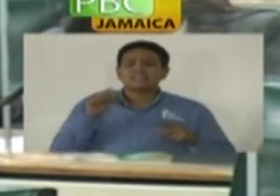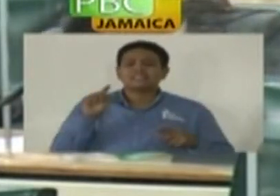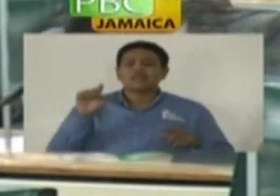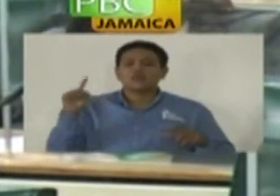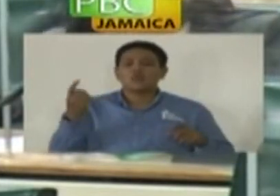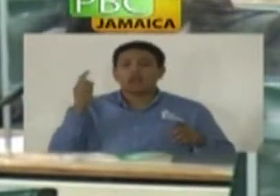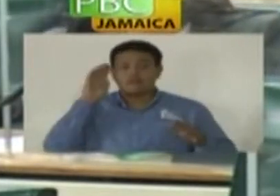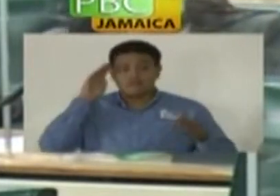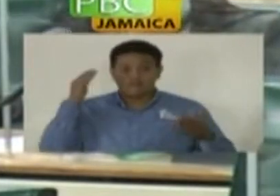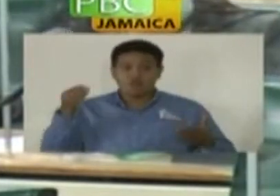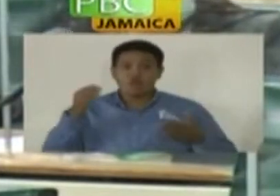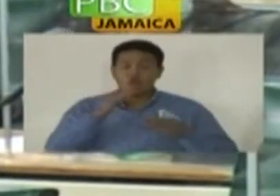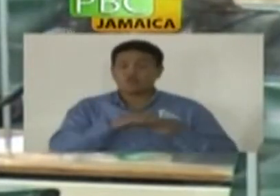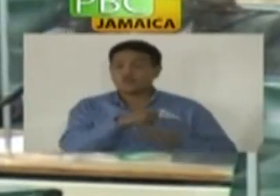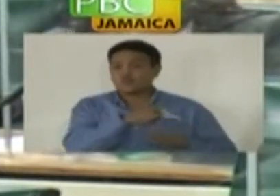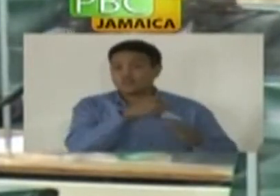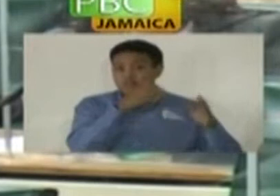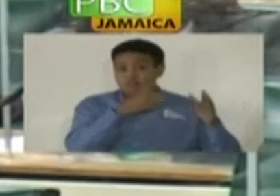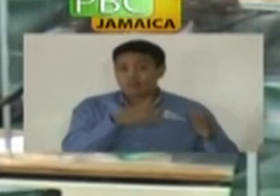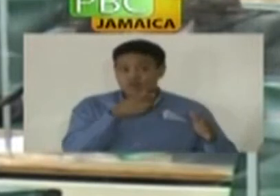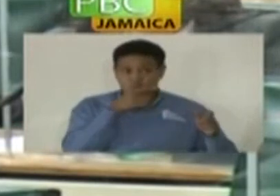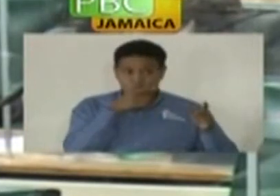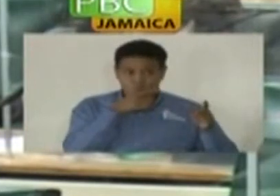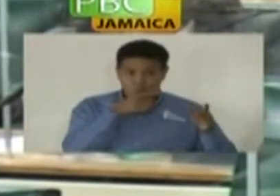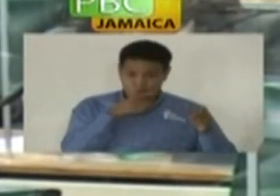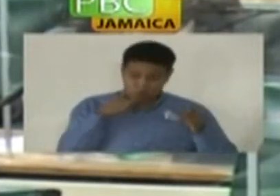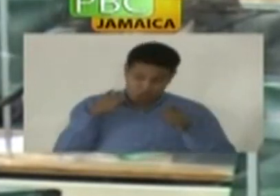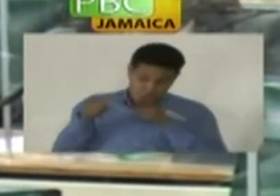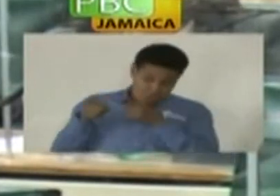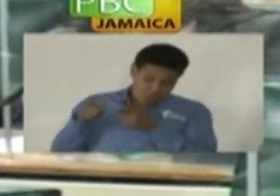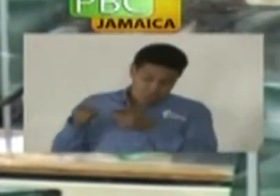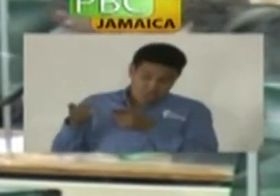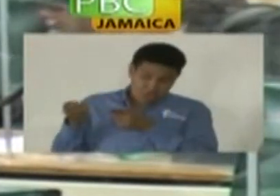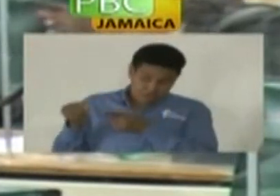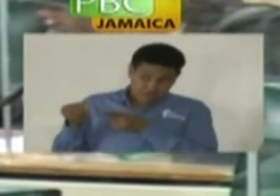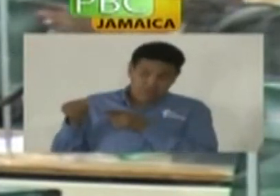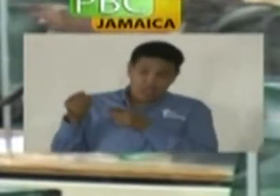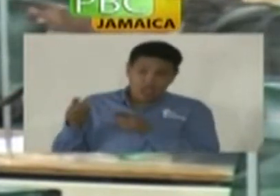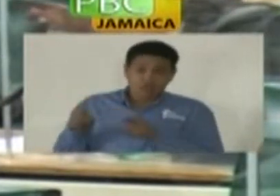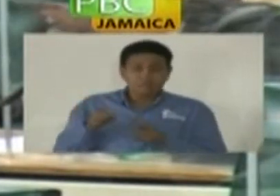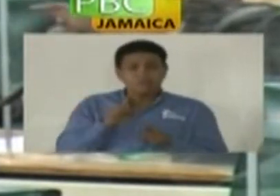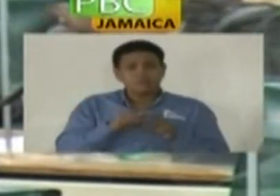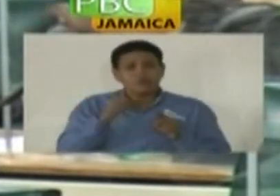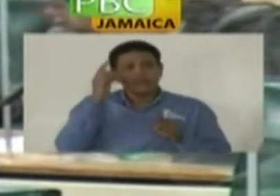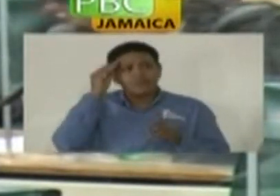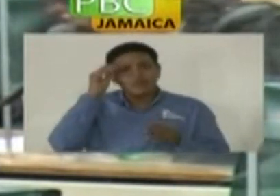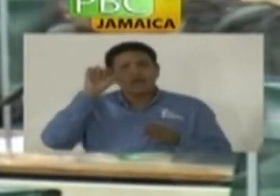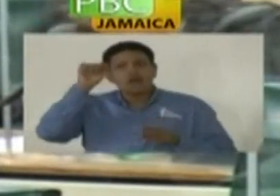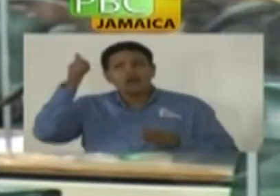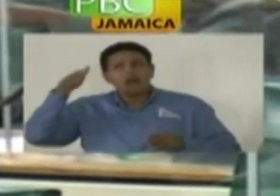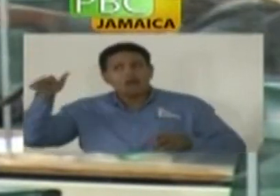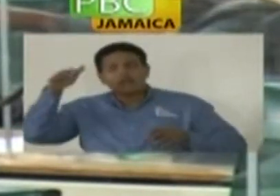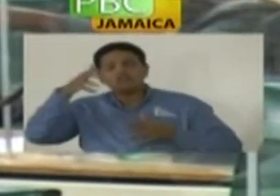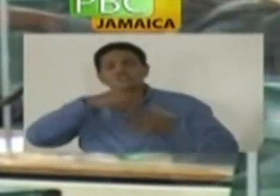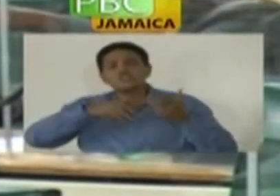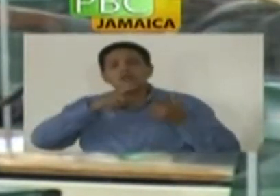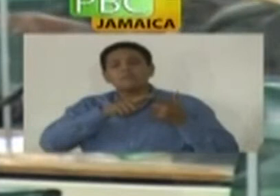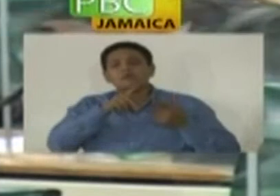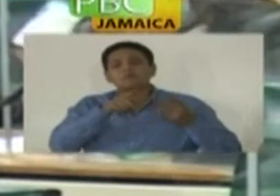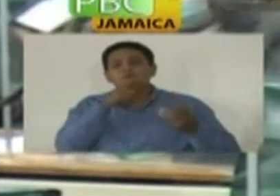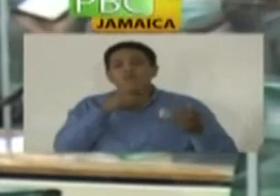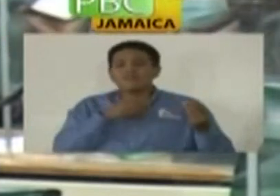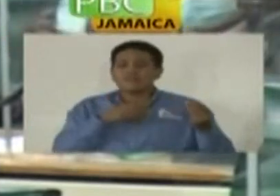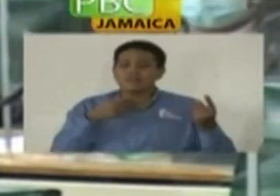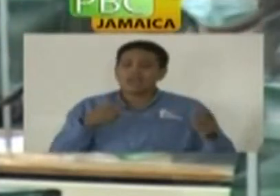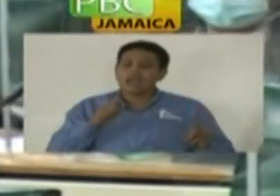has an obligation to the accused? Do we not have obligations as well to the rest of society and to the victims? The